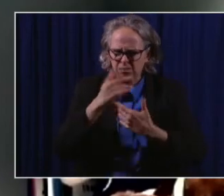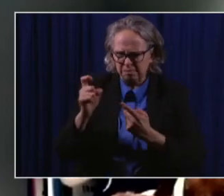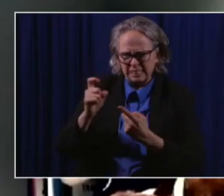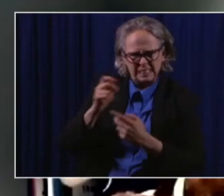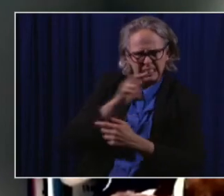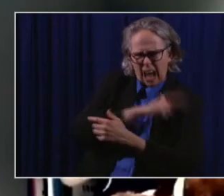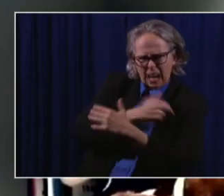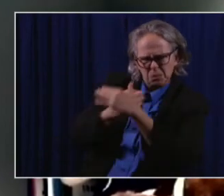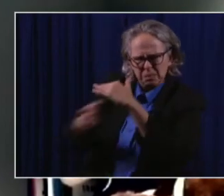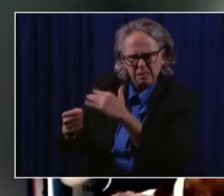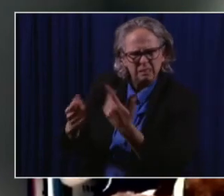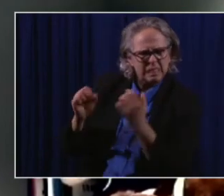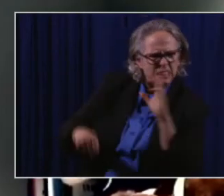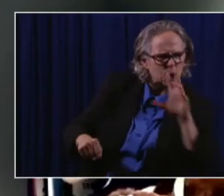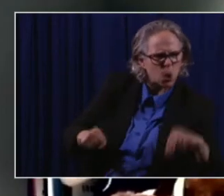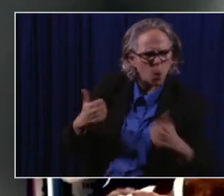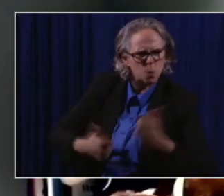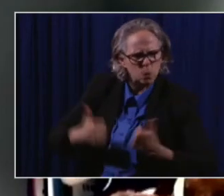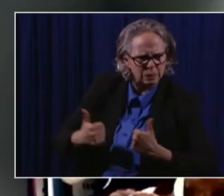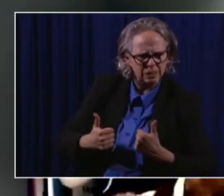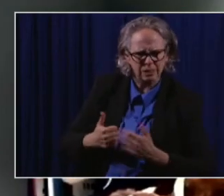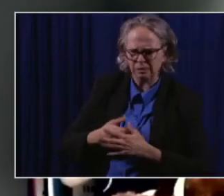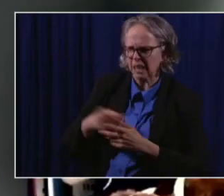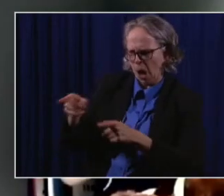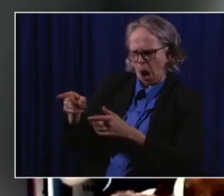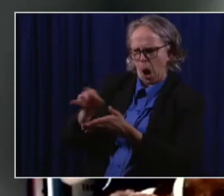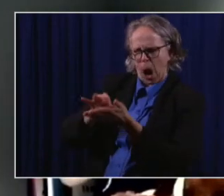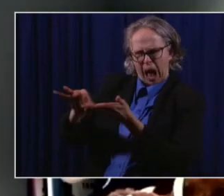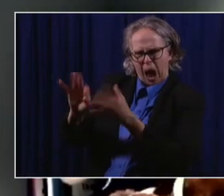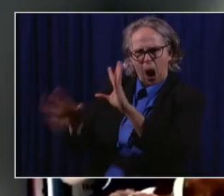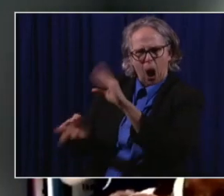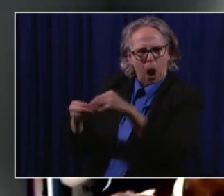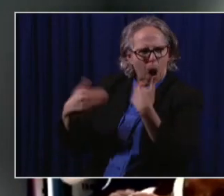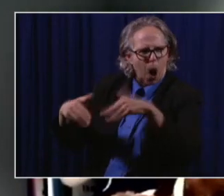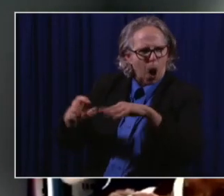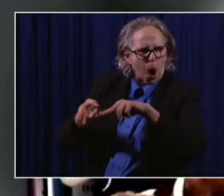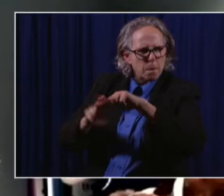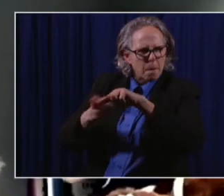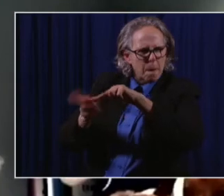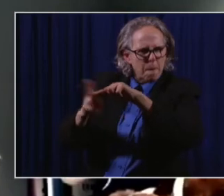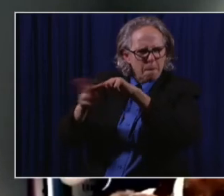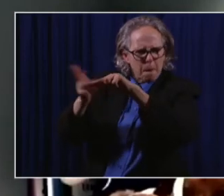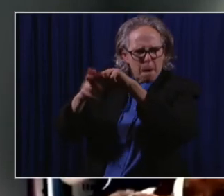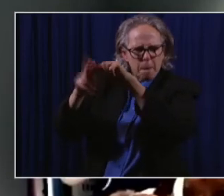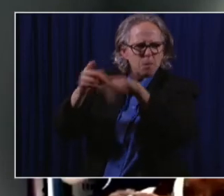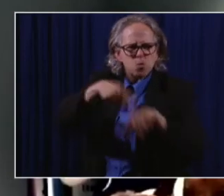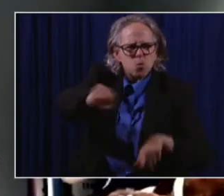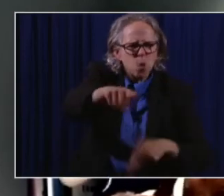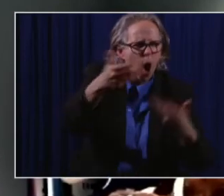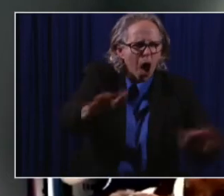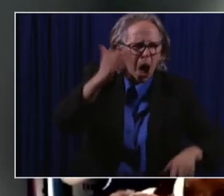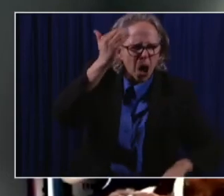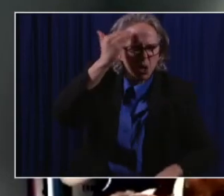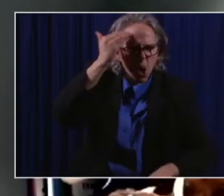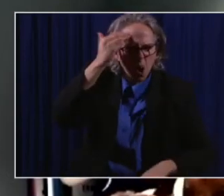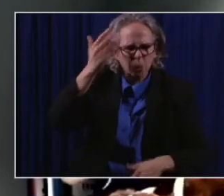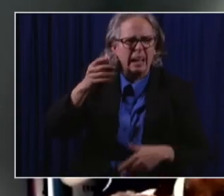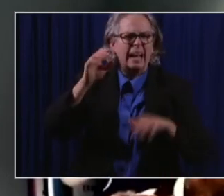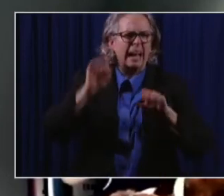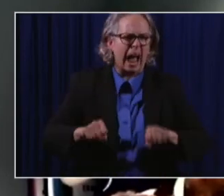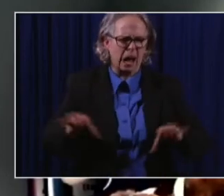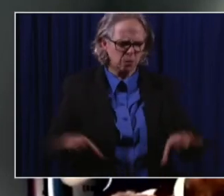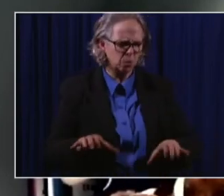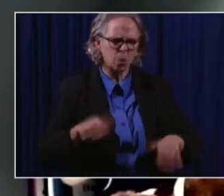is going up. So in very short order, Ohioans know how to do this. They can do it again. We want to encourage you to do it